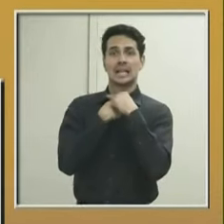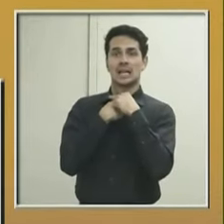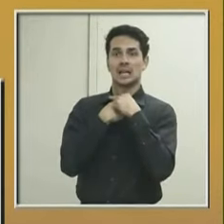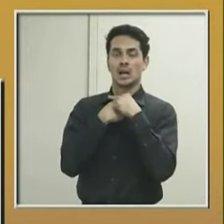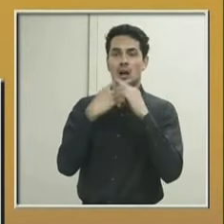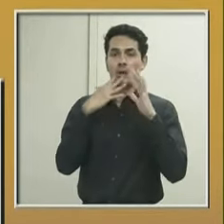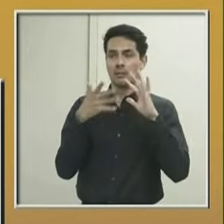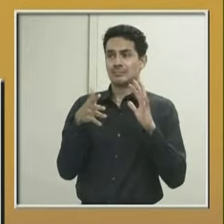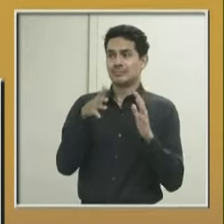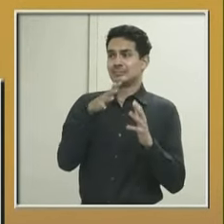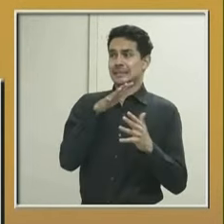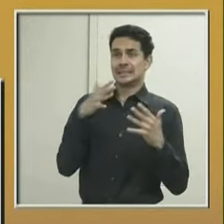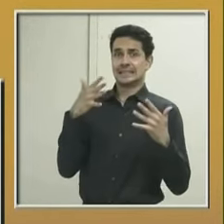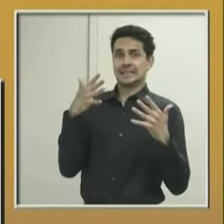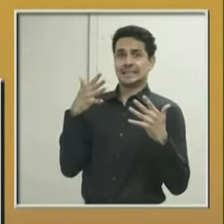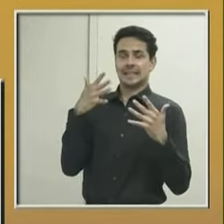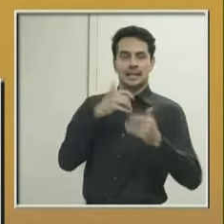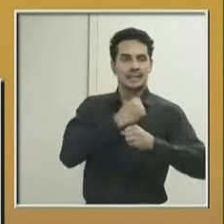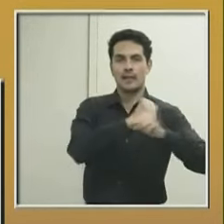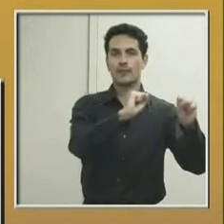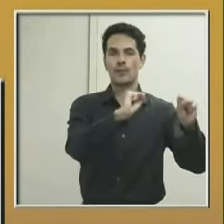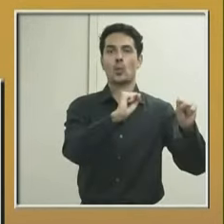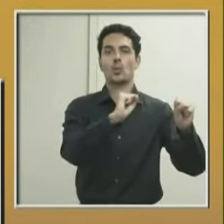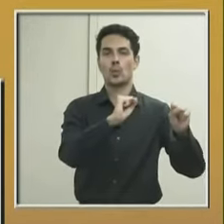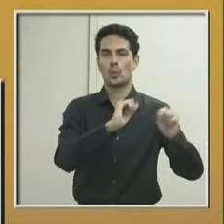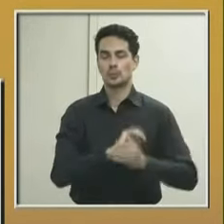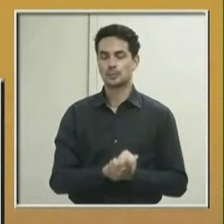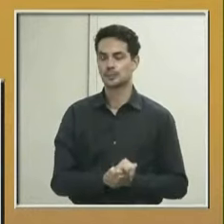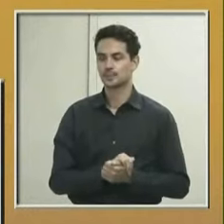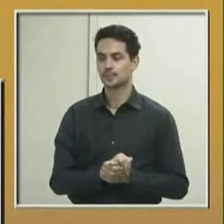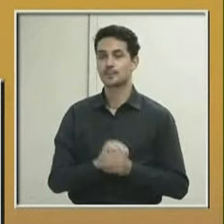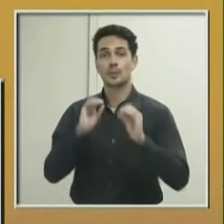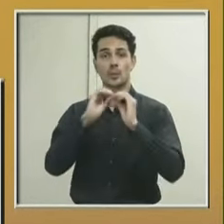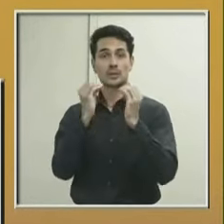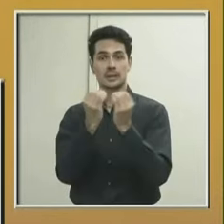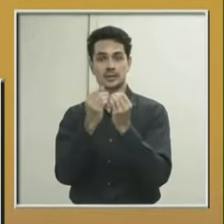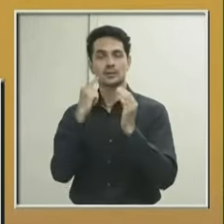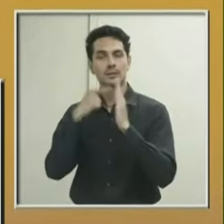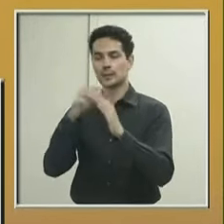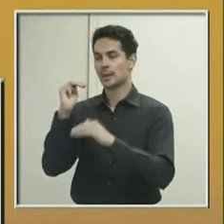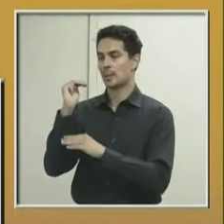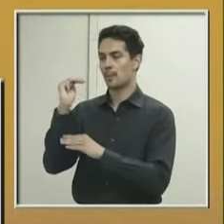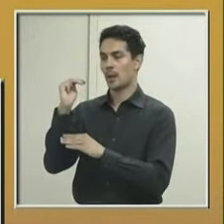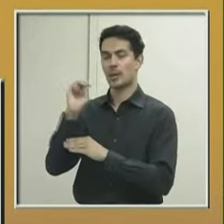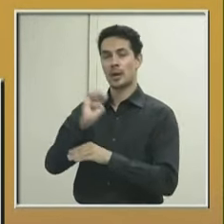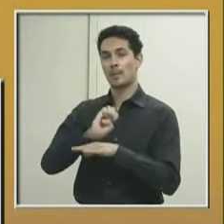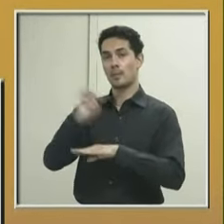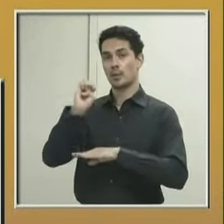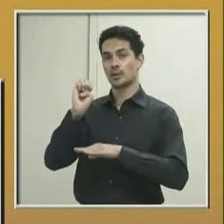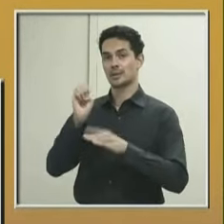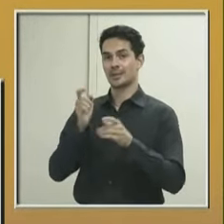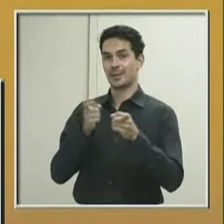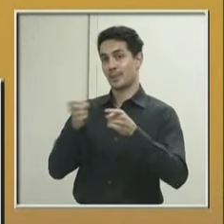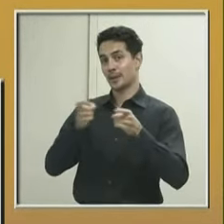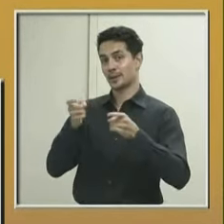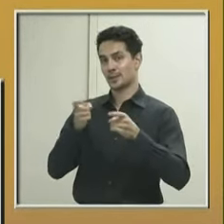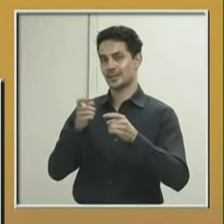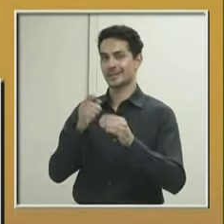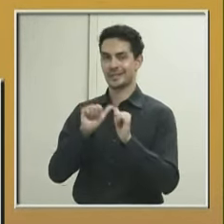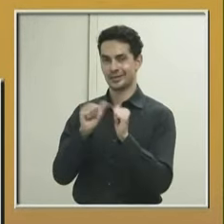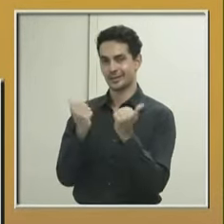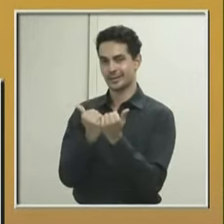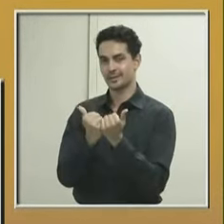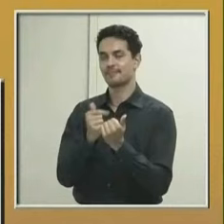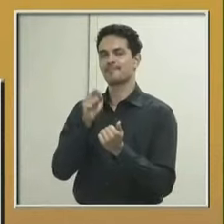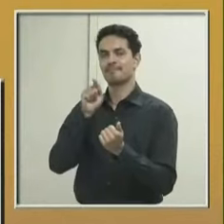peril. And the organizations such as Maui Emergency Management Agency, the